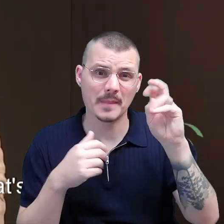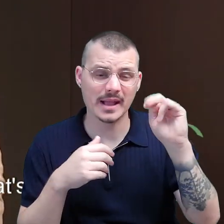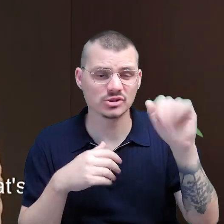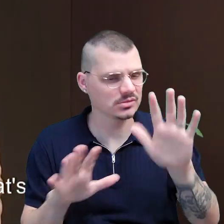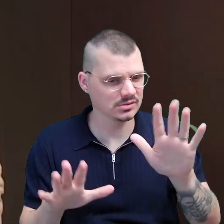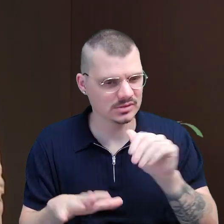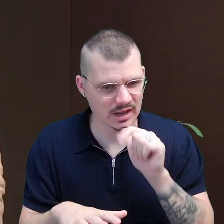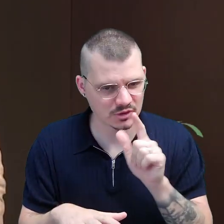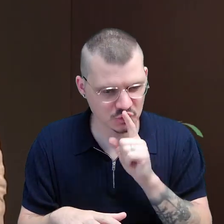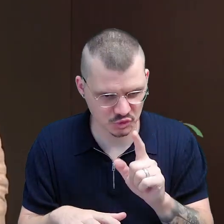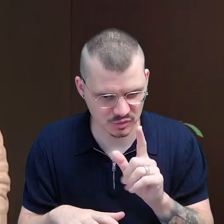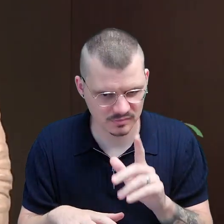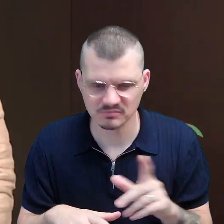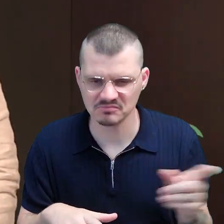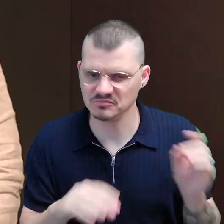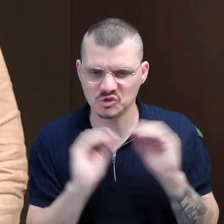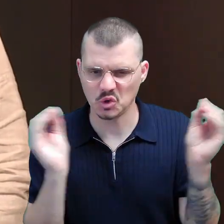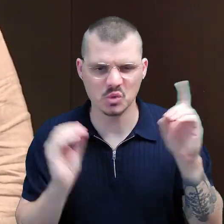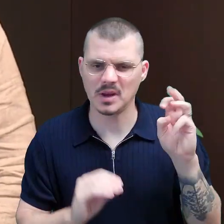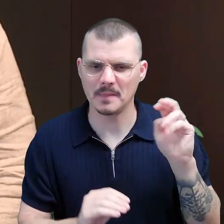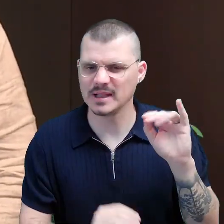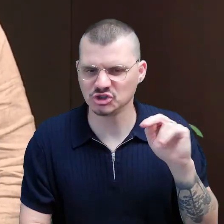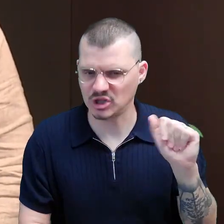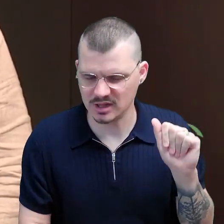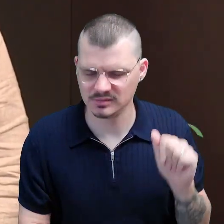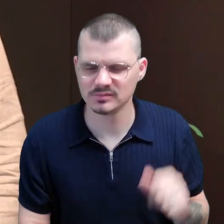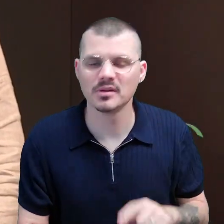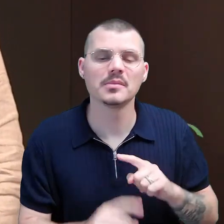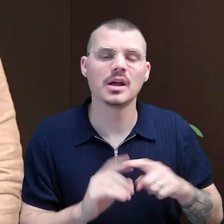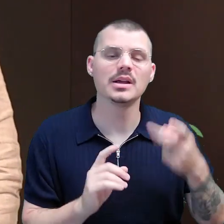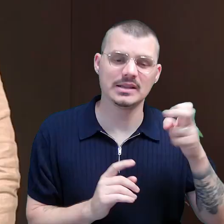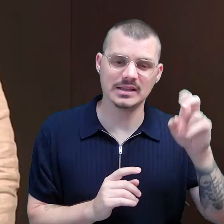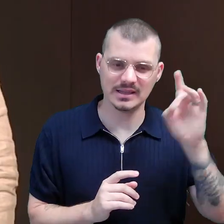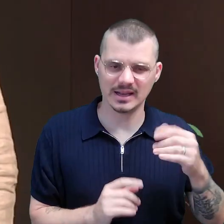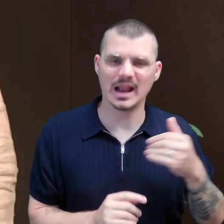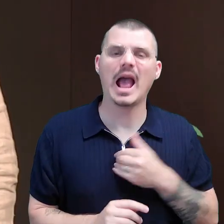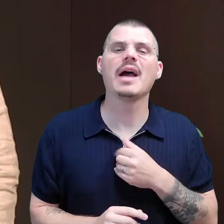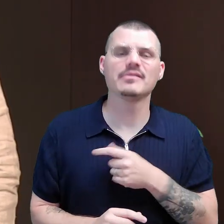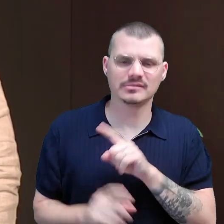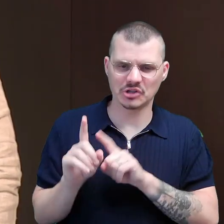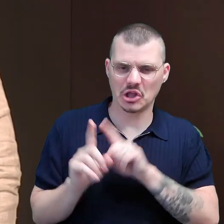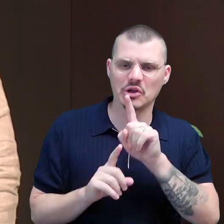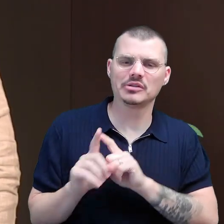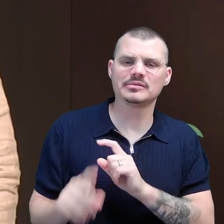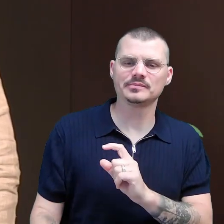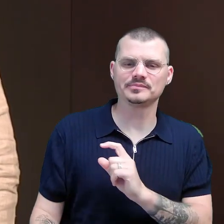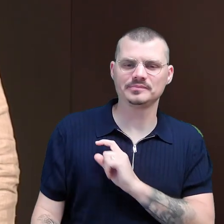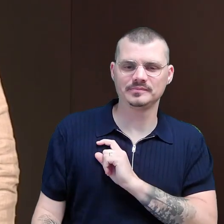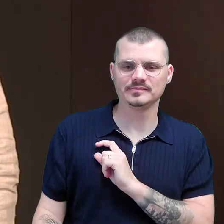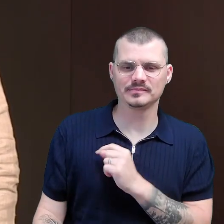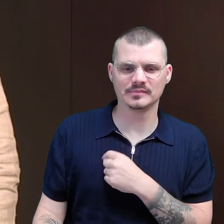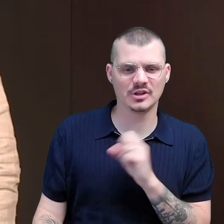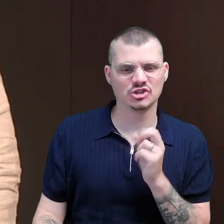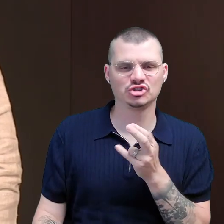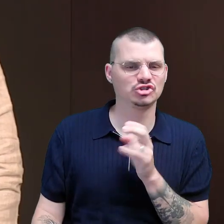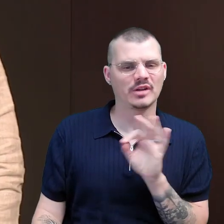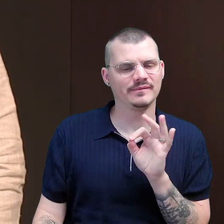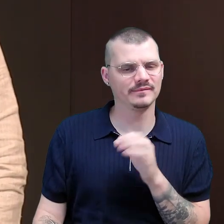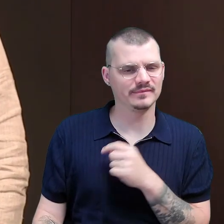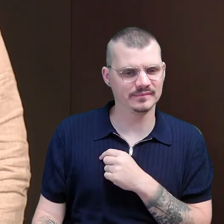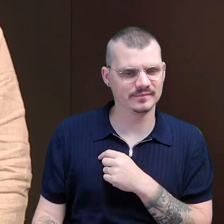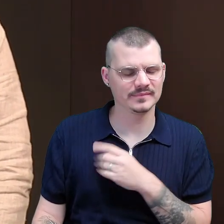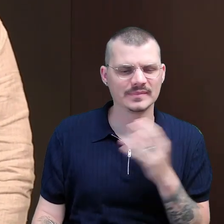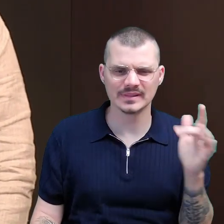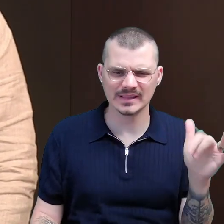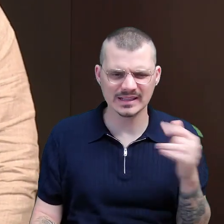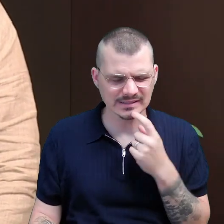gets dementia, that's not true. He didn't have any dementia. He did have a sheriff's badge on.